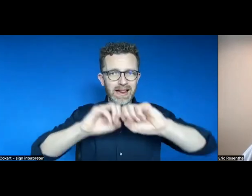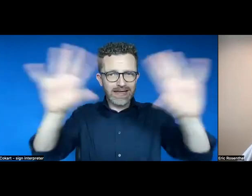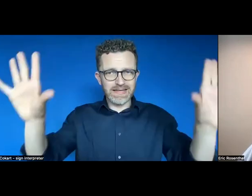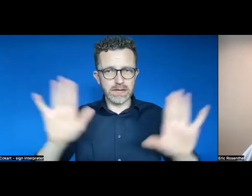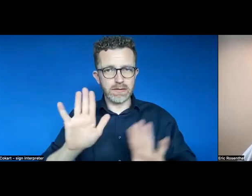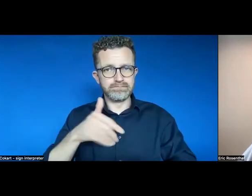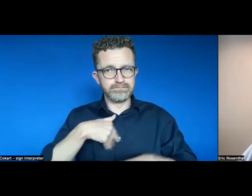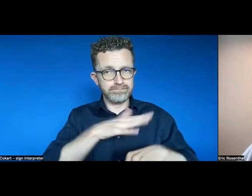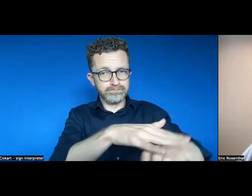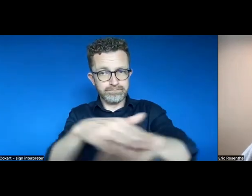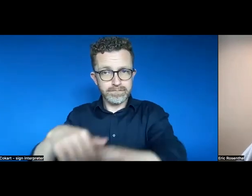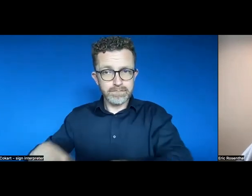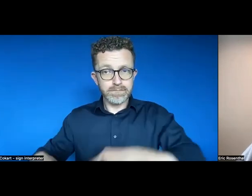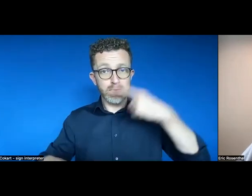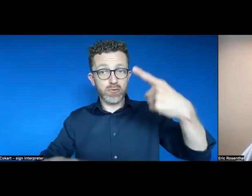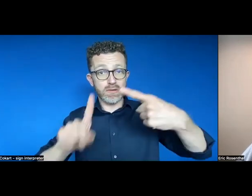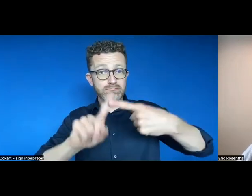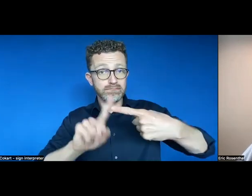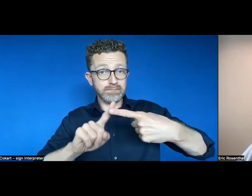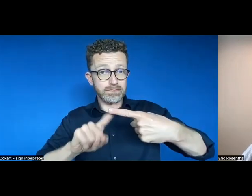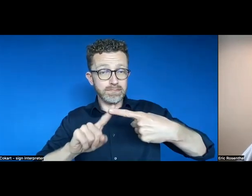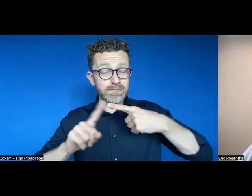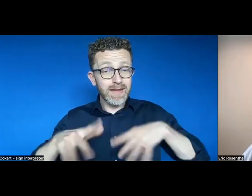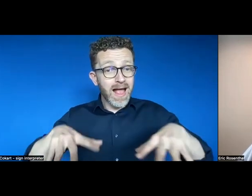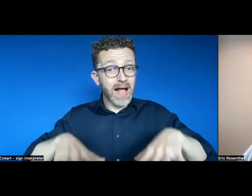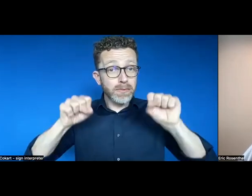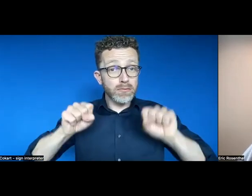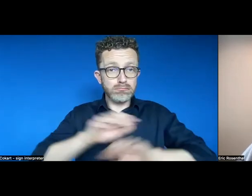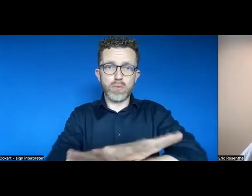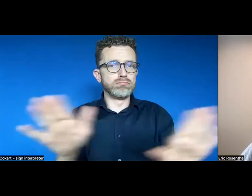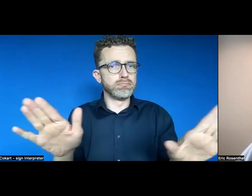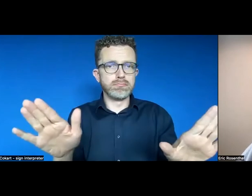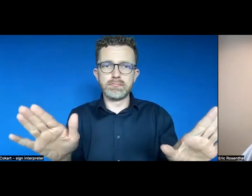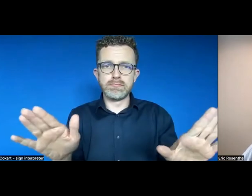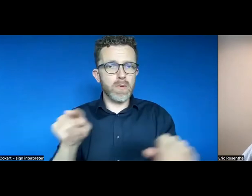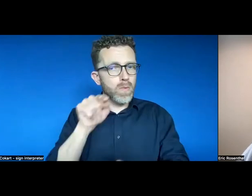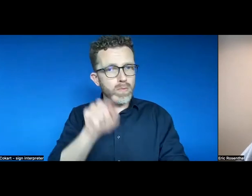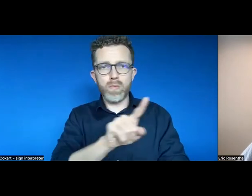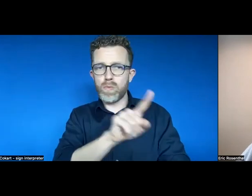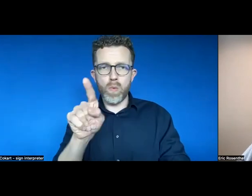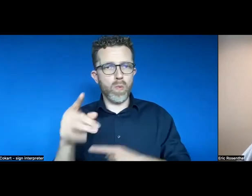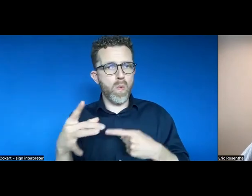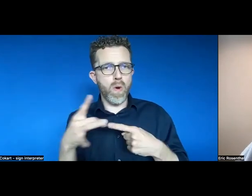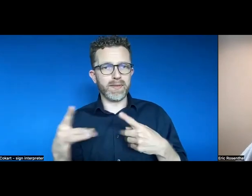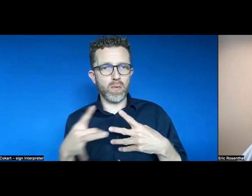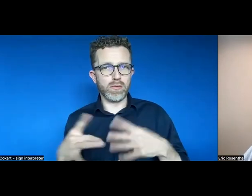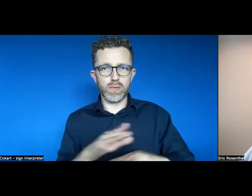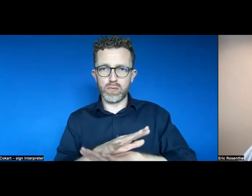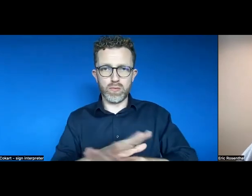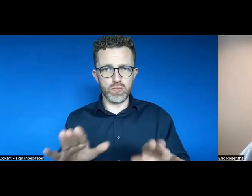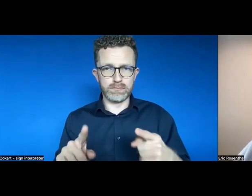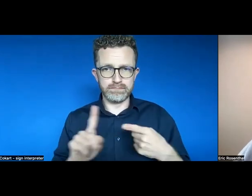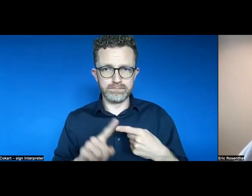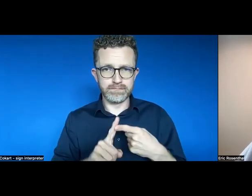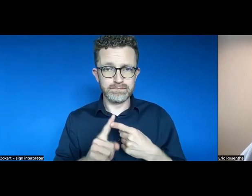adopted a policy not to support adoptions at this time. That said, your knowledge, your expertise, and